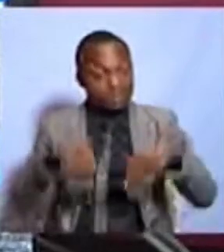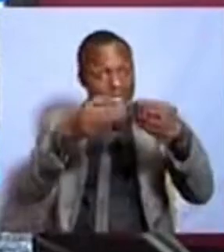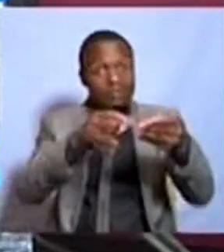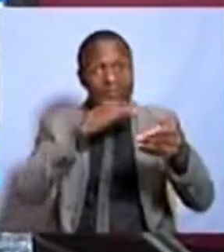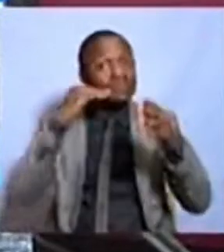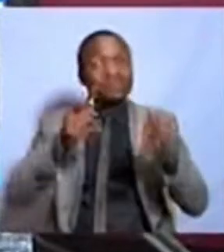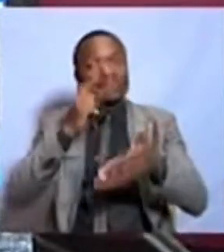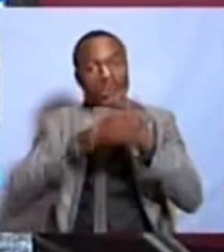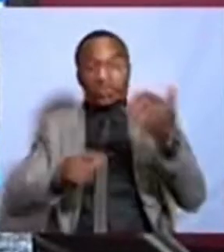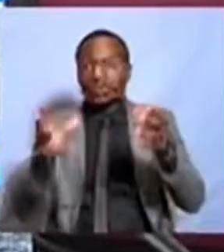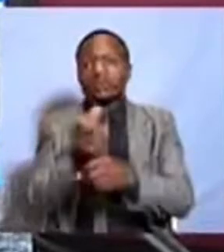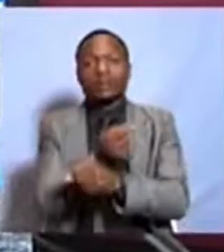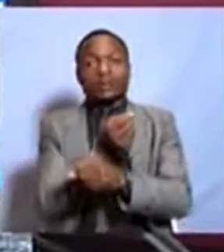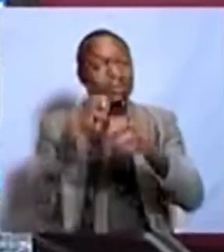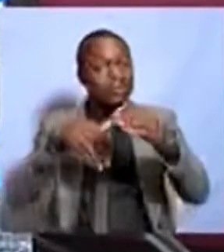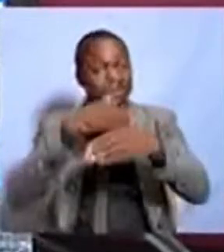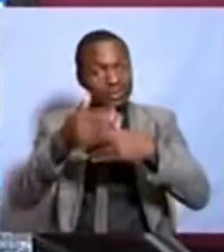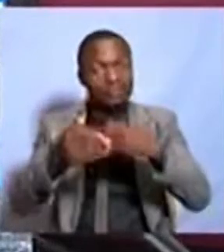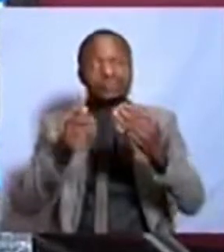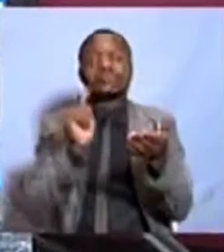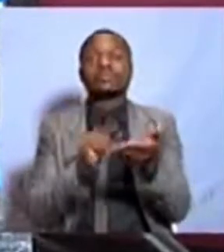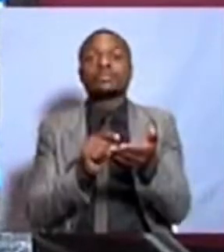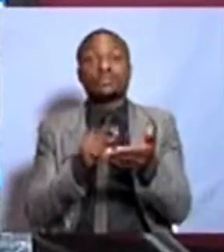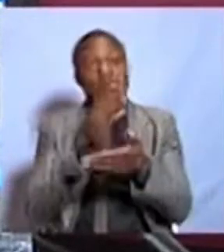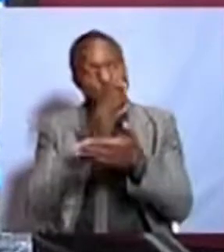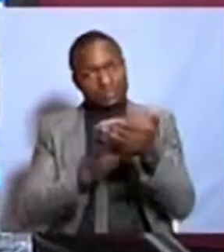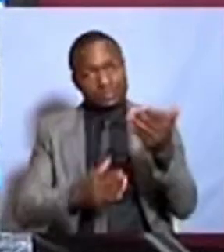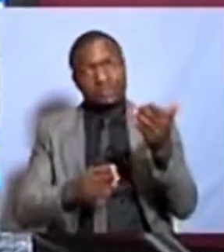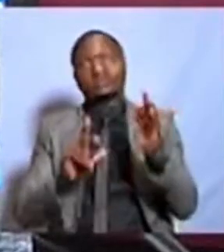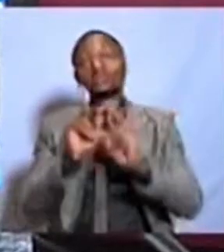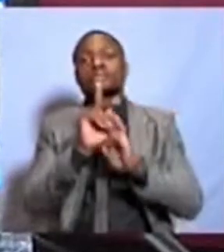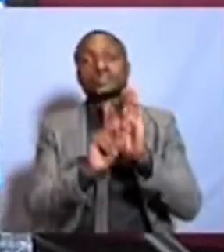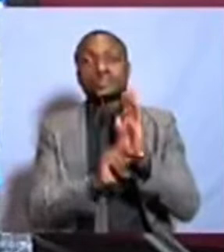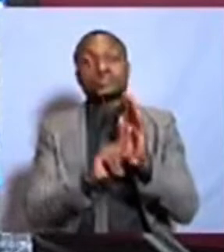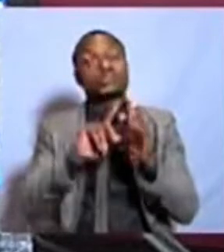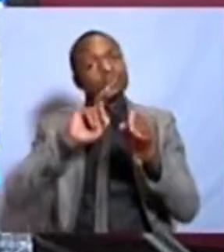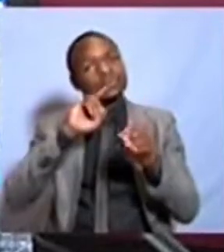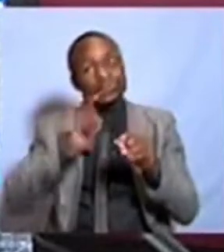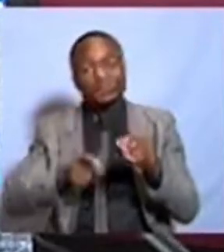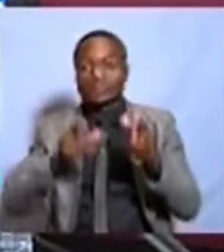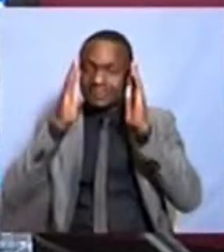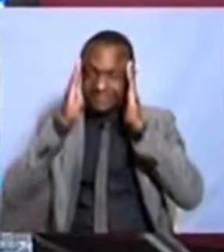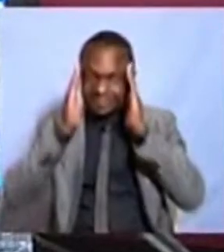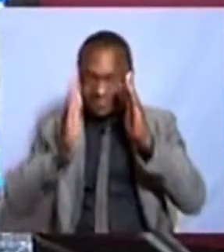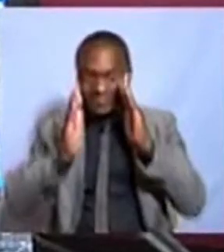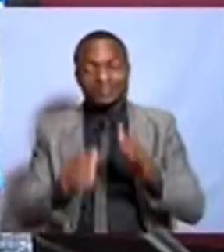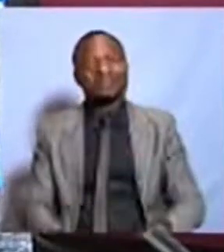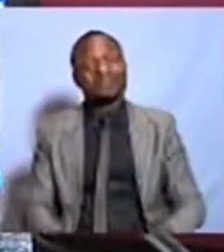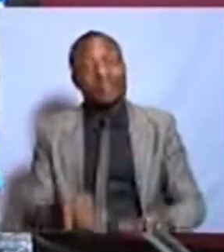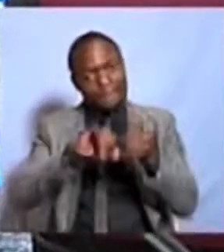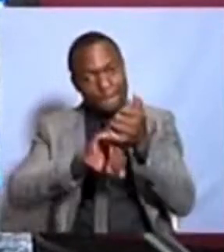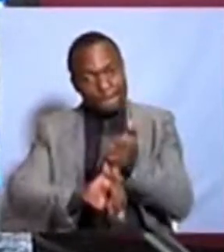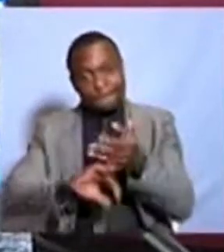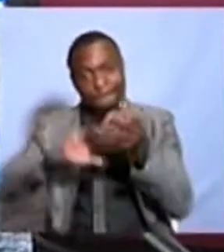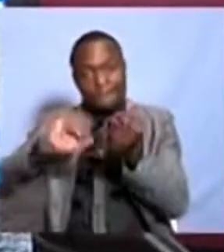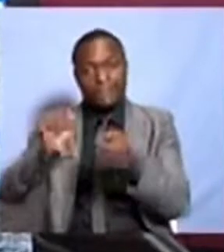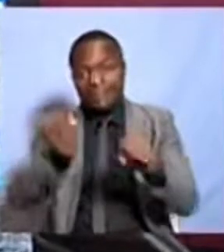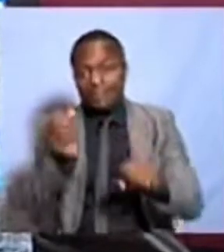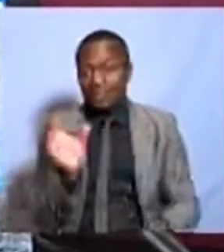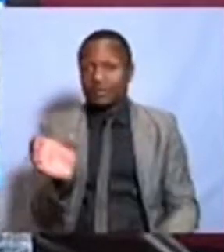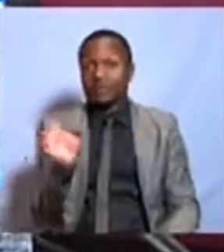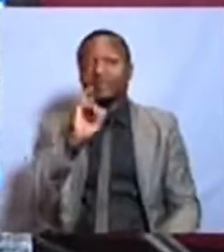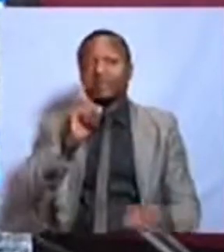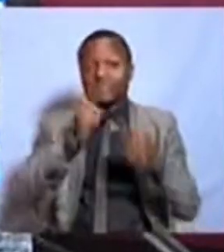that they are getting from it? And those are some of the measures that we need to start looking at. An overhaul of the social protection sector needs to